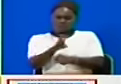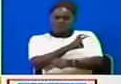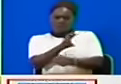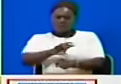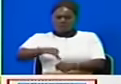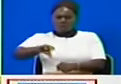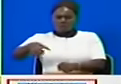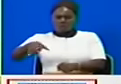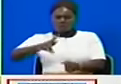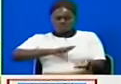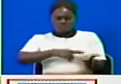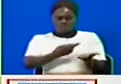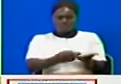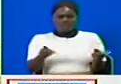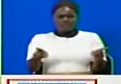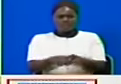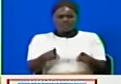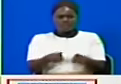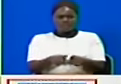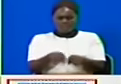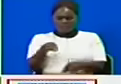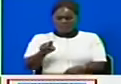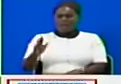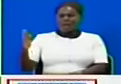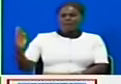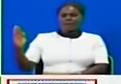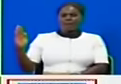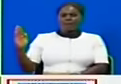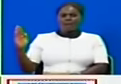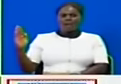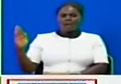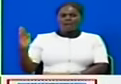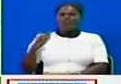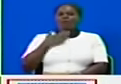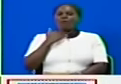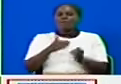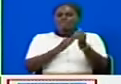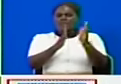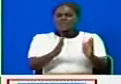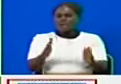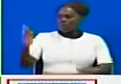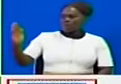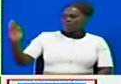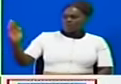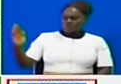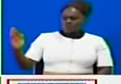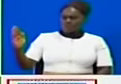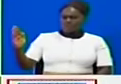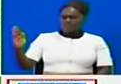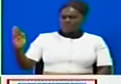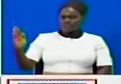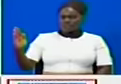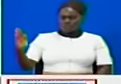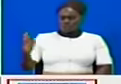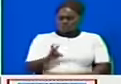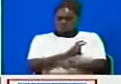county's resources, just as he had as a watchman. You need a steward, a watchman. To take care of the county